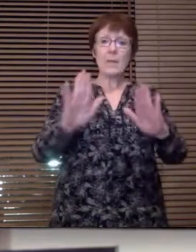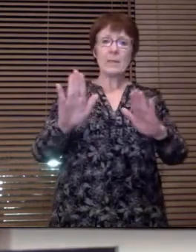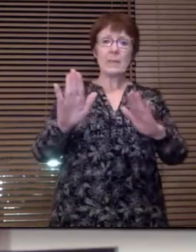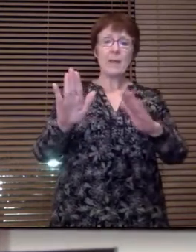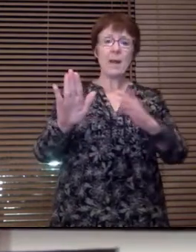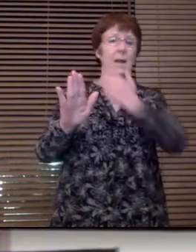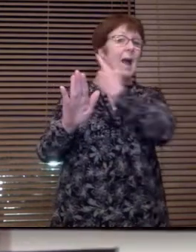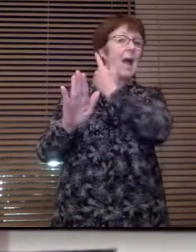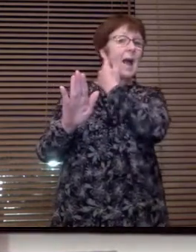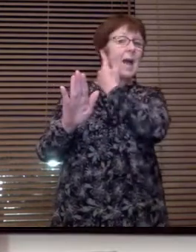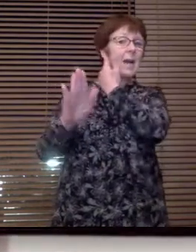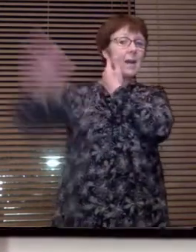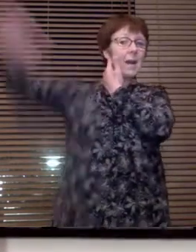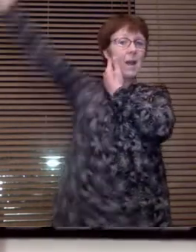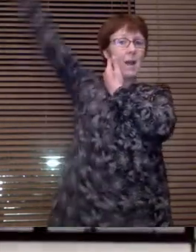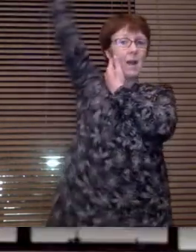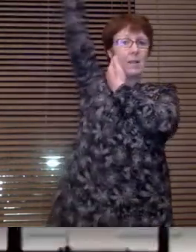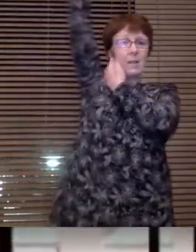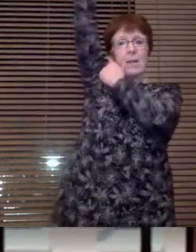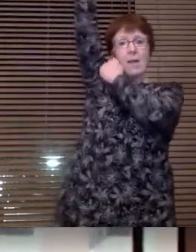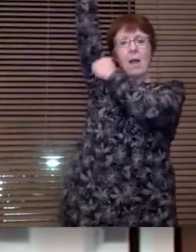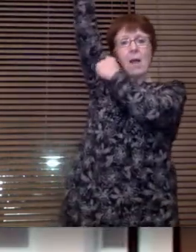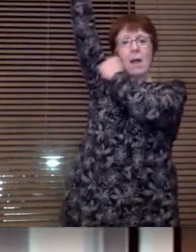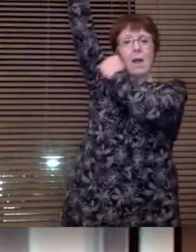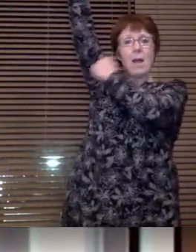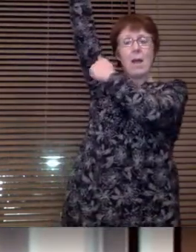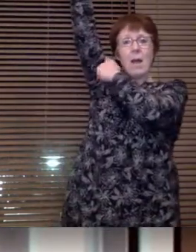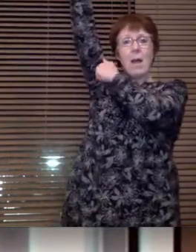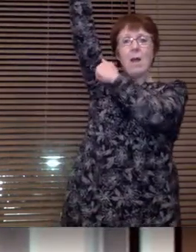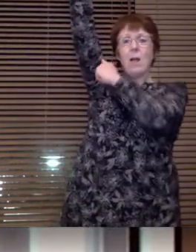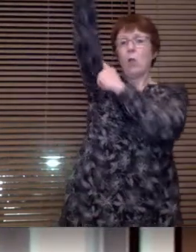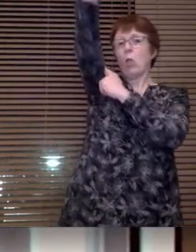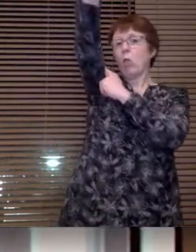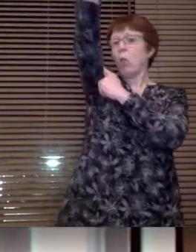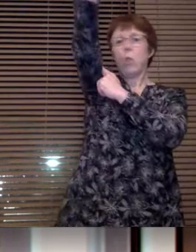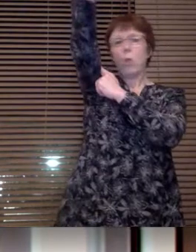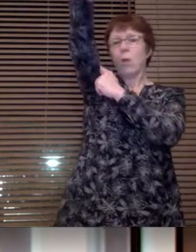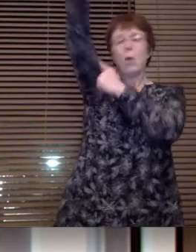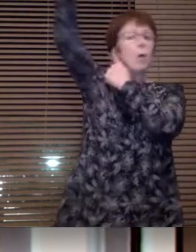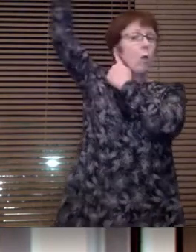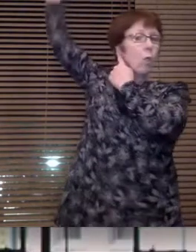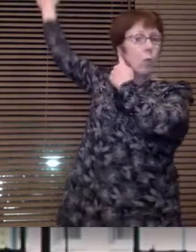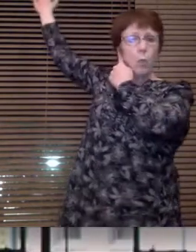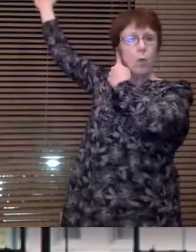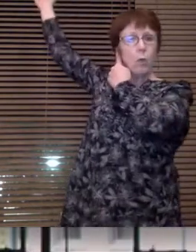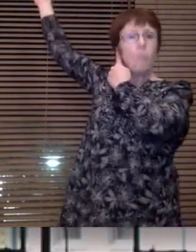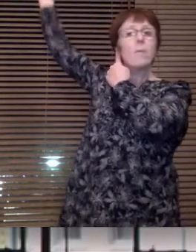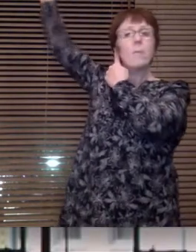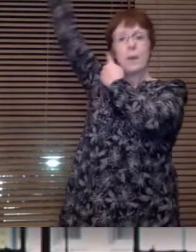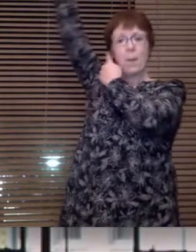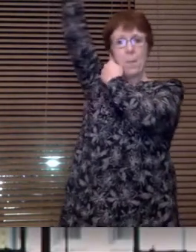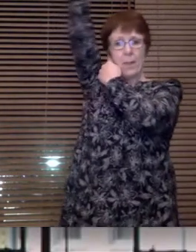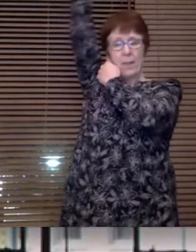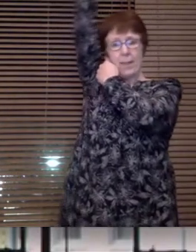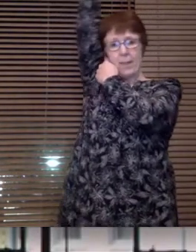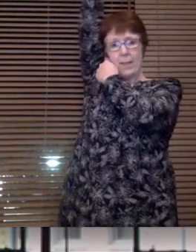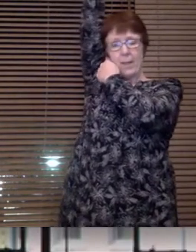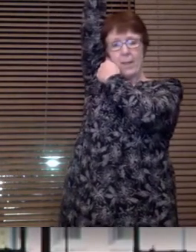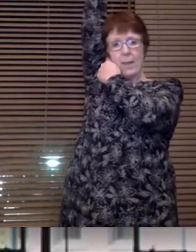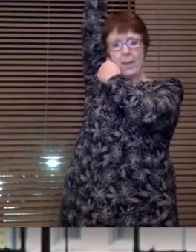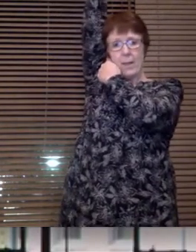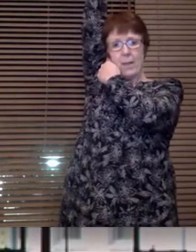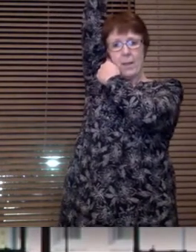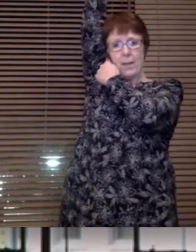it's important that we can't see our ears at all. Our head's tucked under, completely disappears from the shoulders. The chest is sucked under and